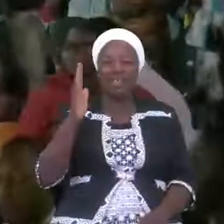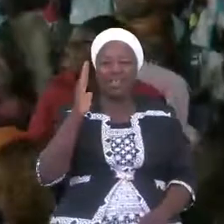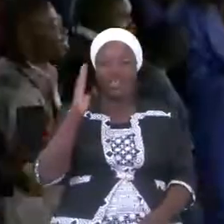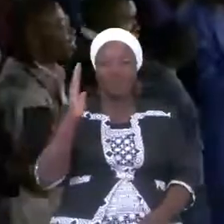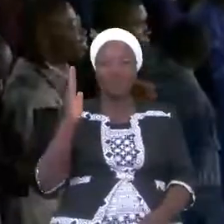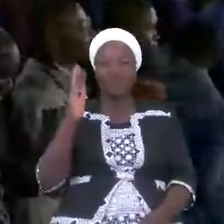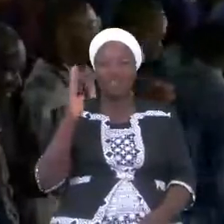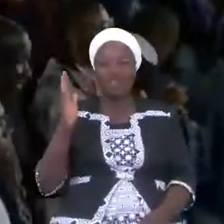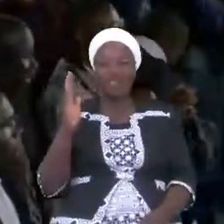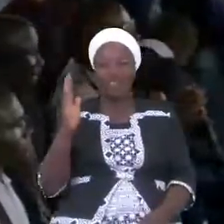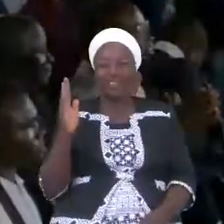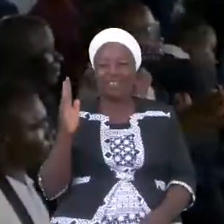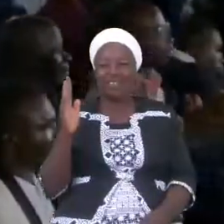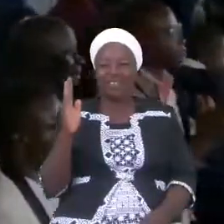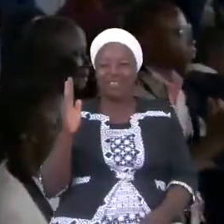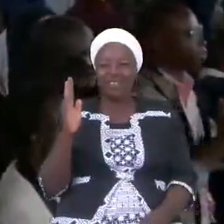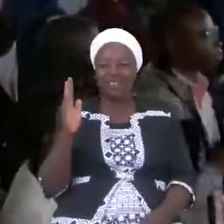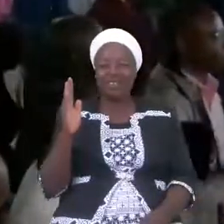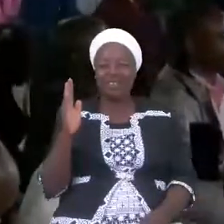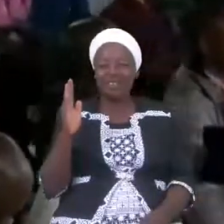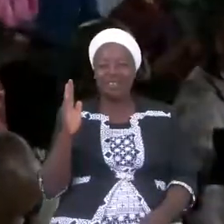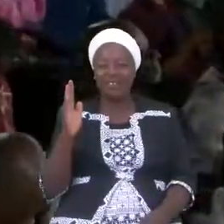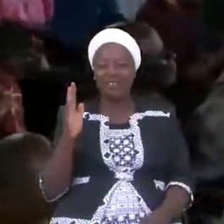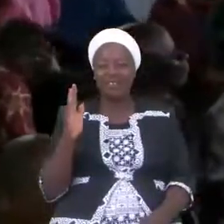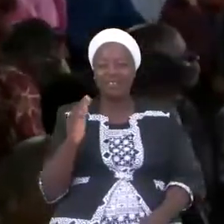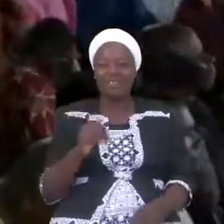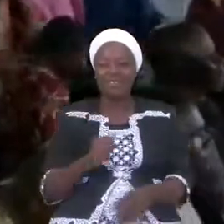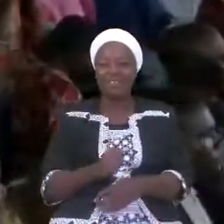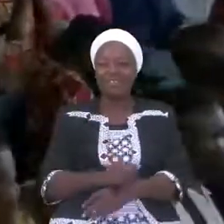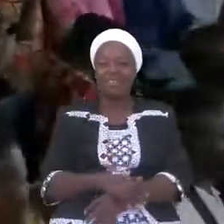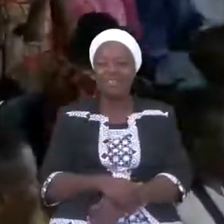Check up yourself.